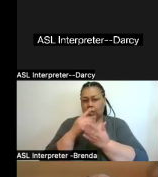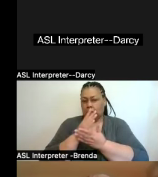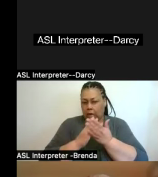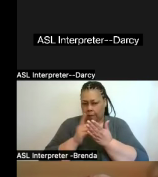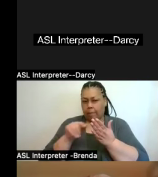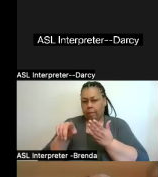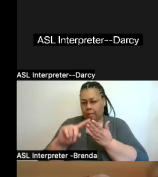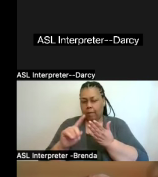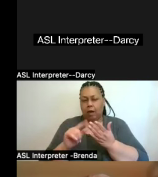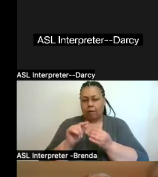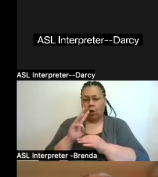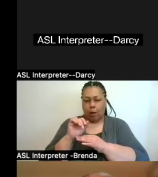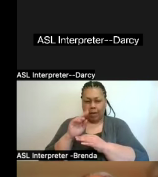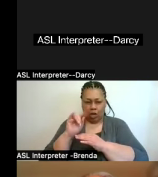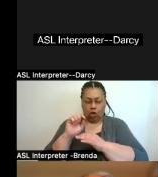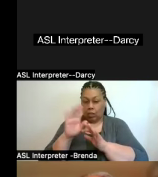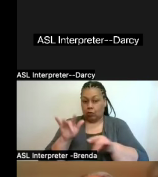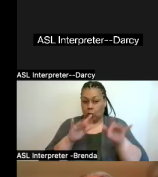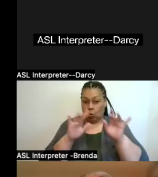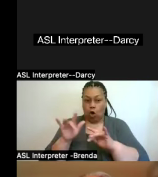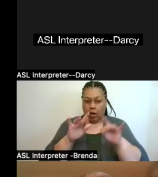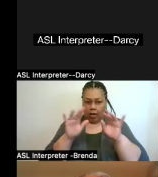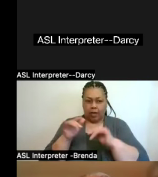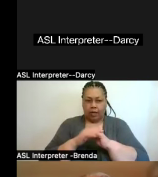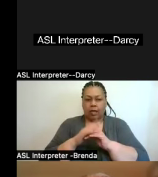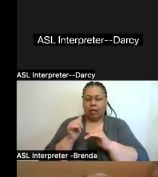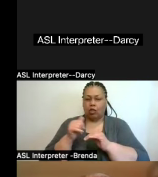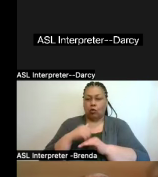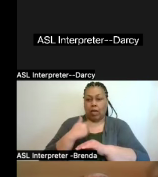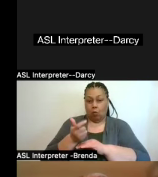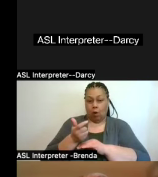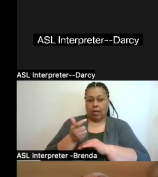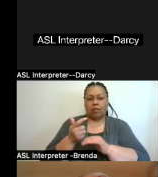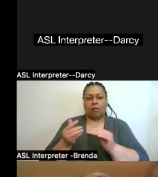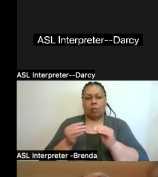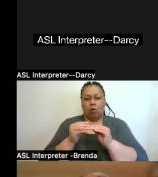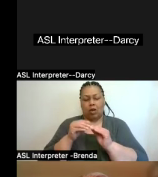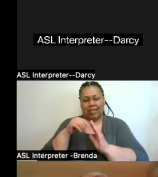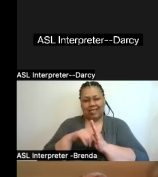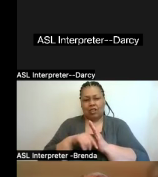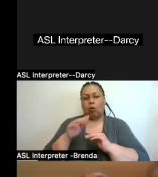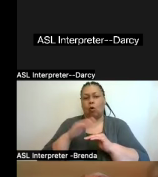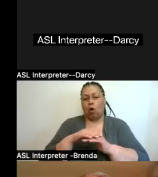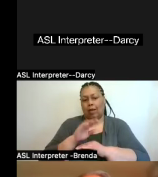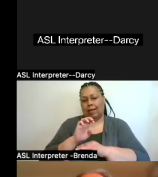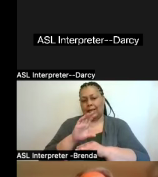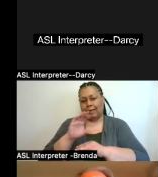and that is recorded, and I refer you to that for more detail. It is found on the ECA website.